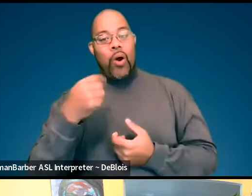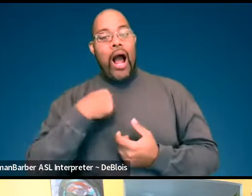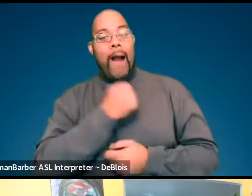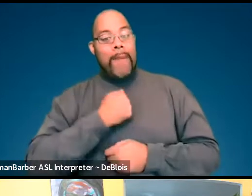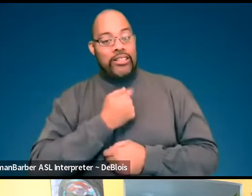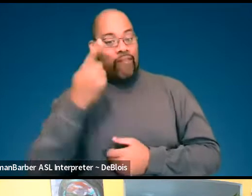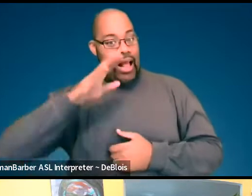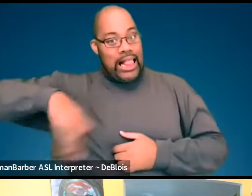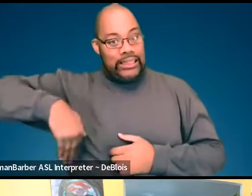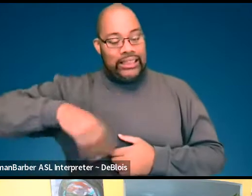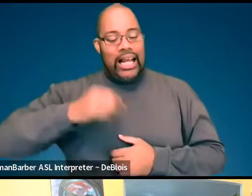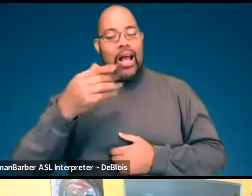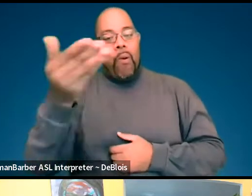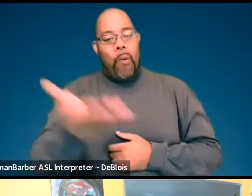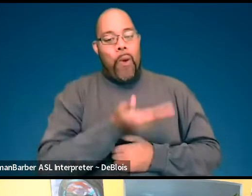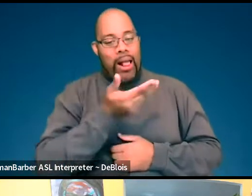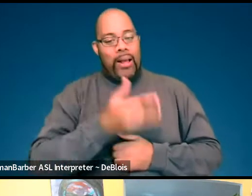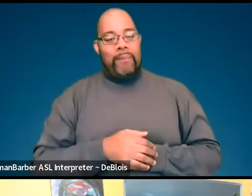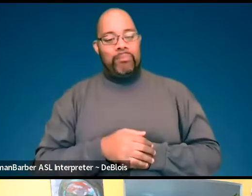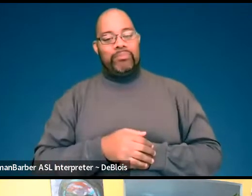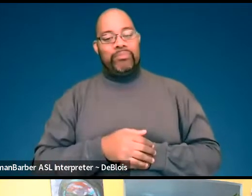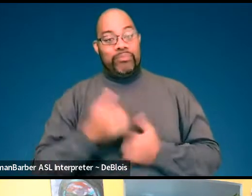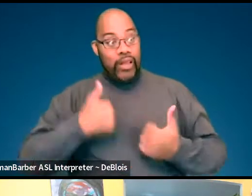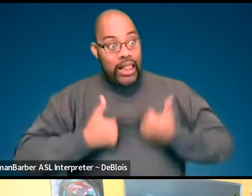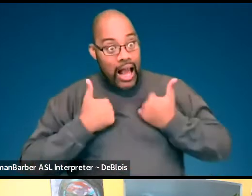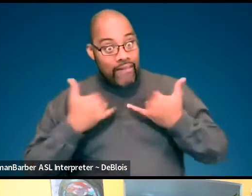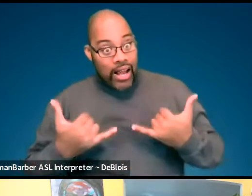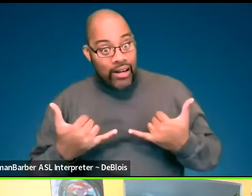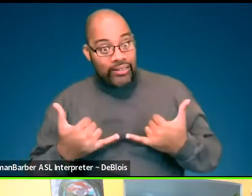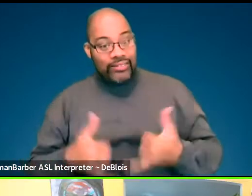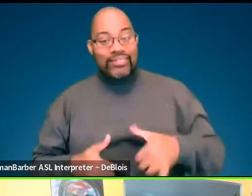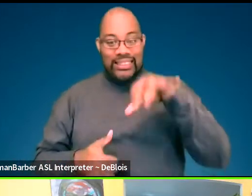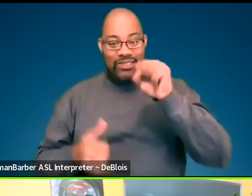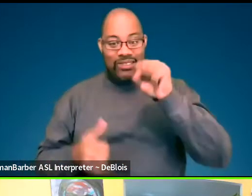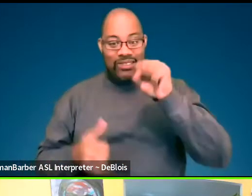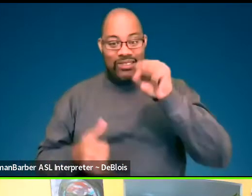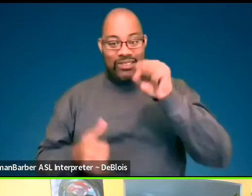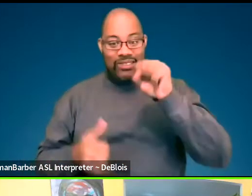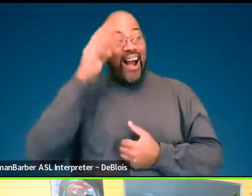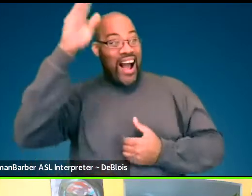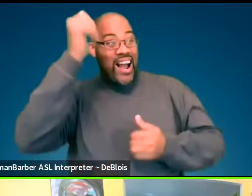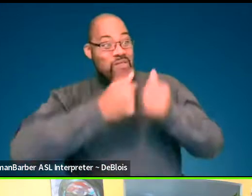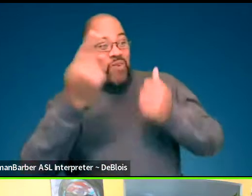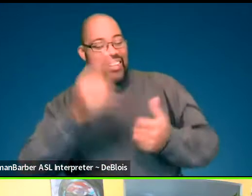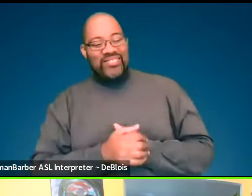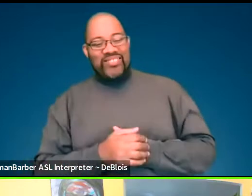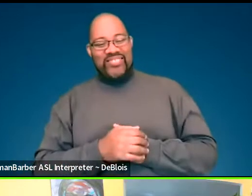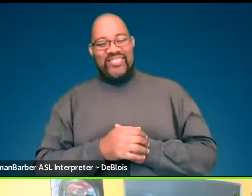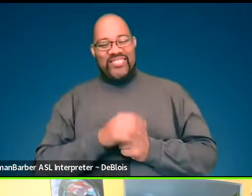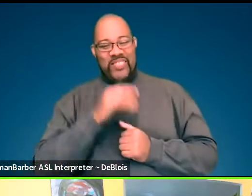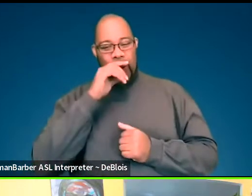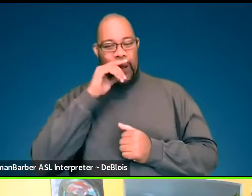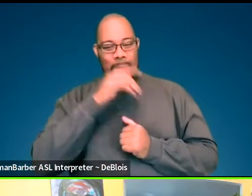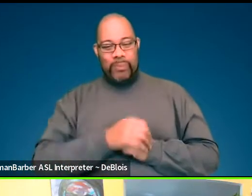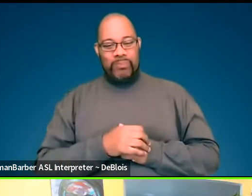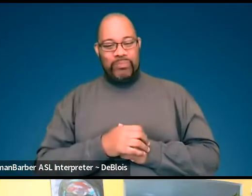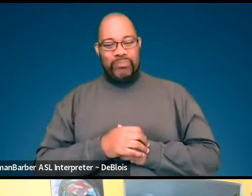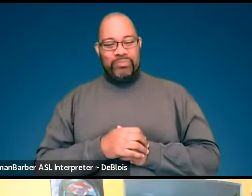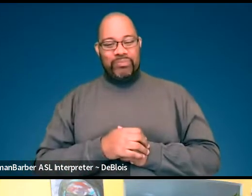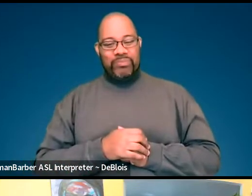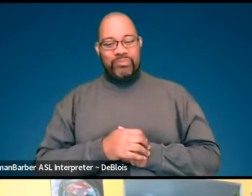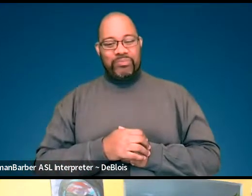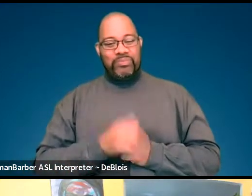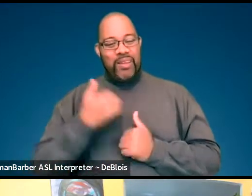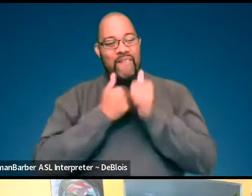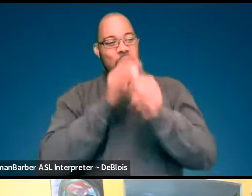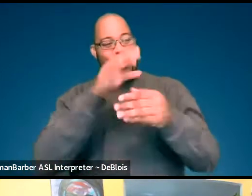apologize for being late and welcome to. Are we live now? We are. We are. Oh, hey, everybody. Sorry, I'm late. I'll follow